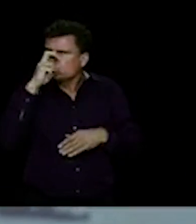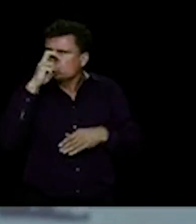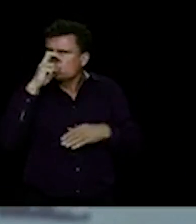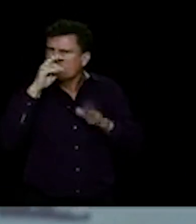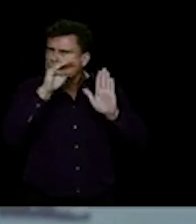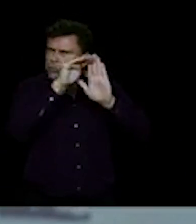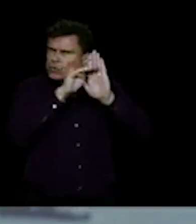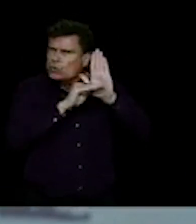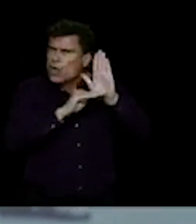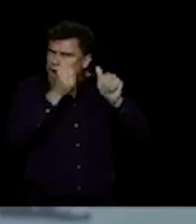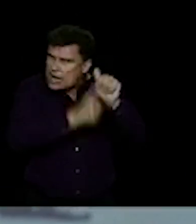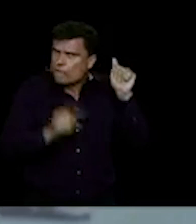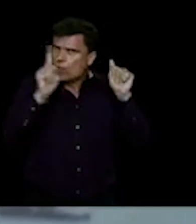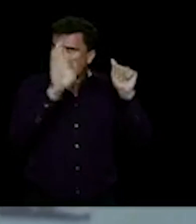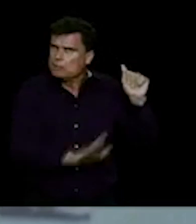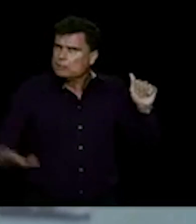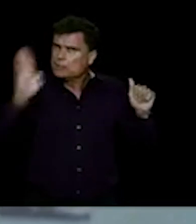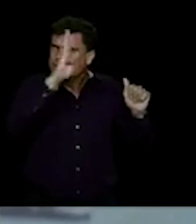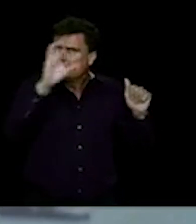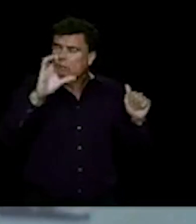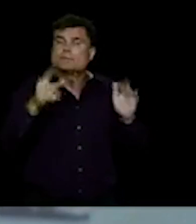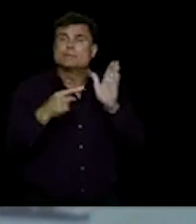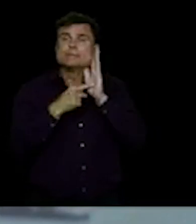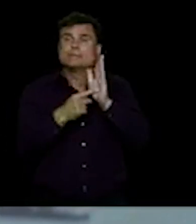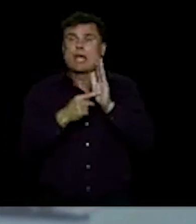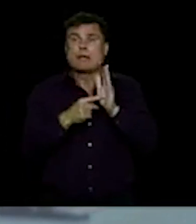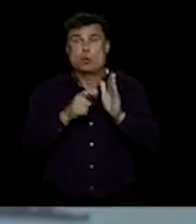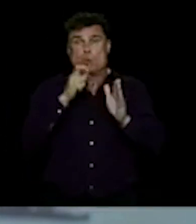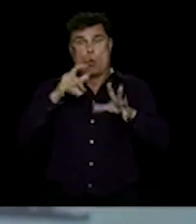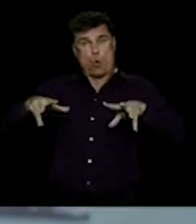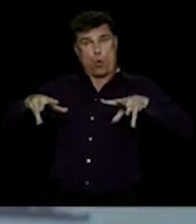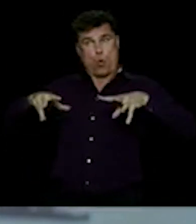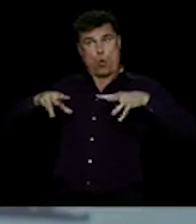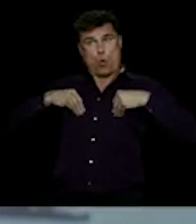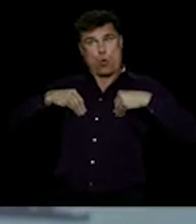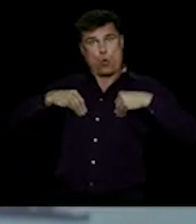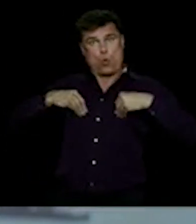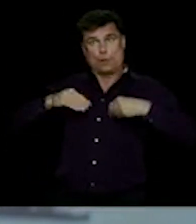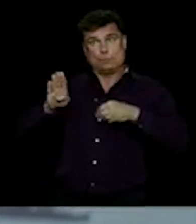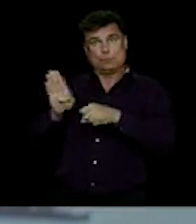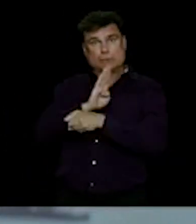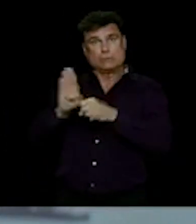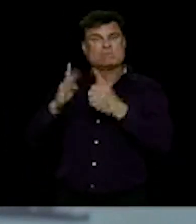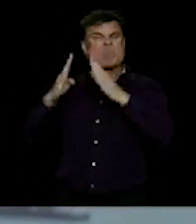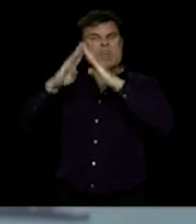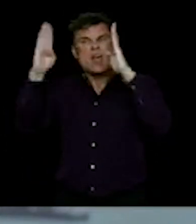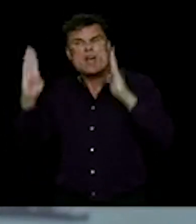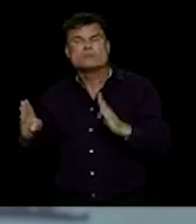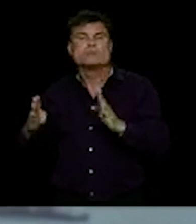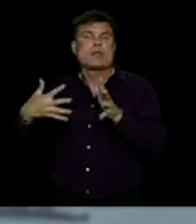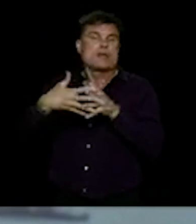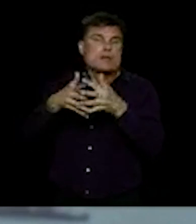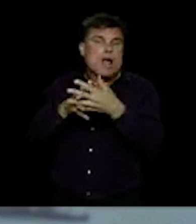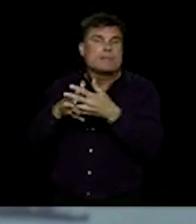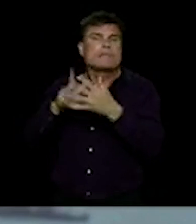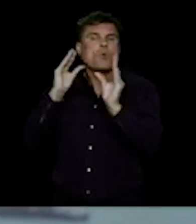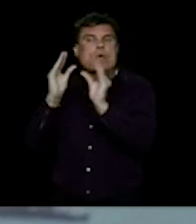from having large numbers of people in rental accommodations. And it's on the owners of those businesses to ensure that